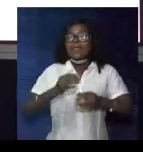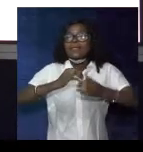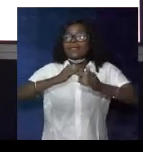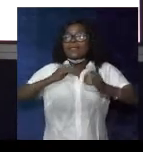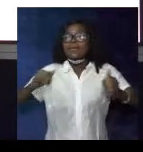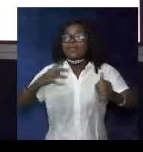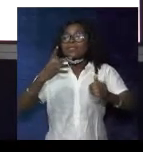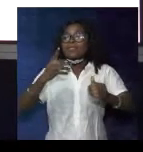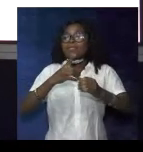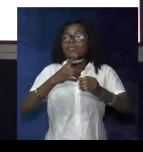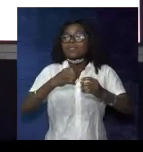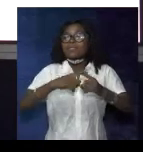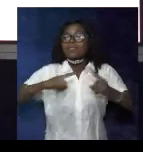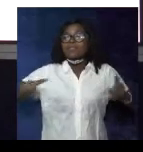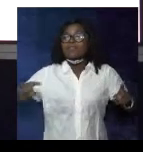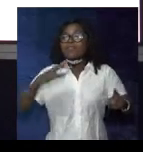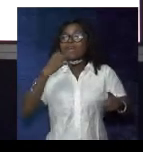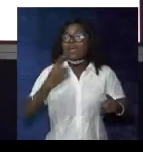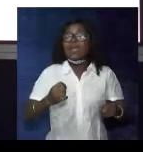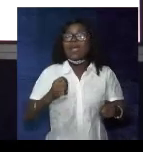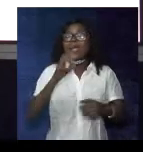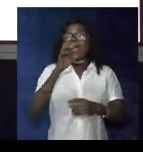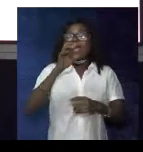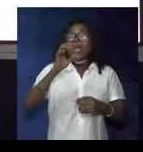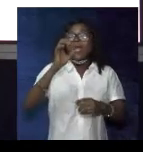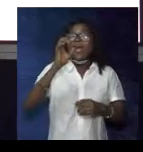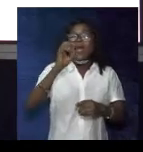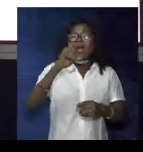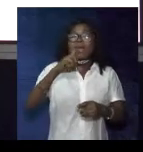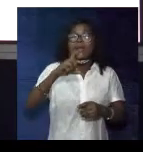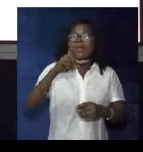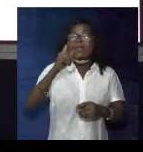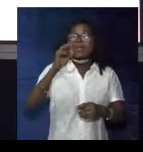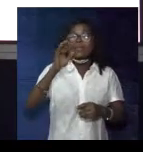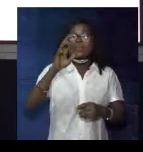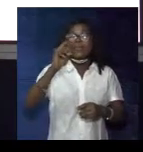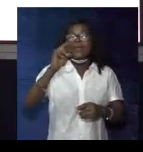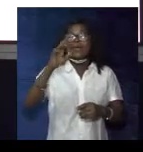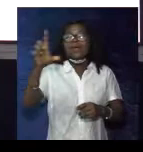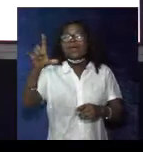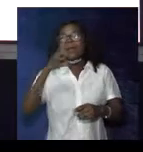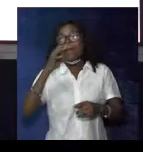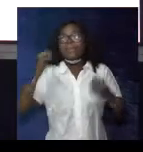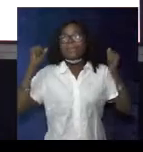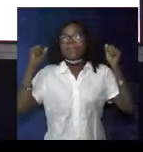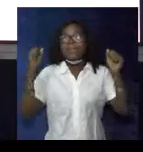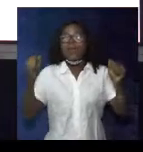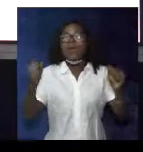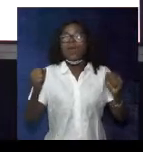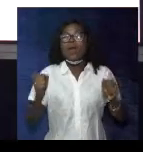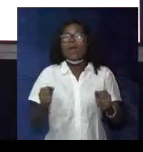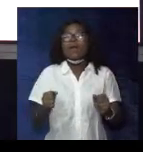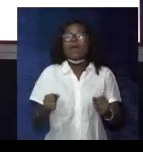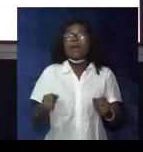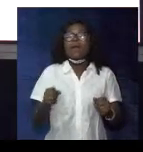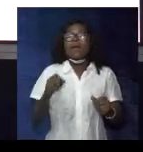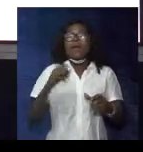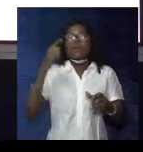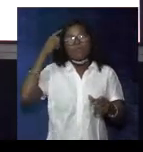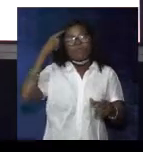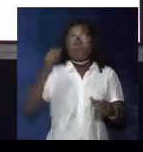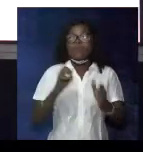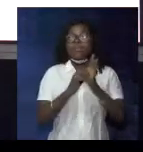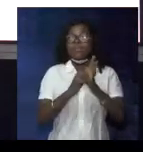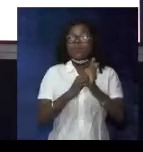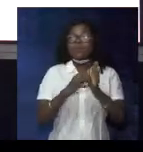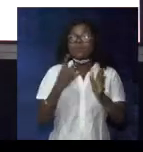separate external power. For example, the law or your school rules. When the word